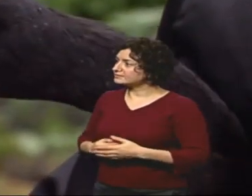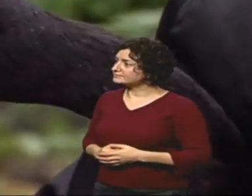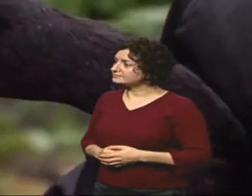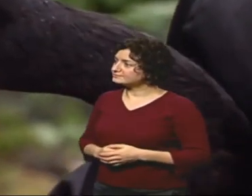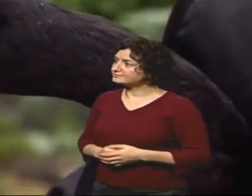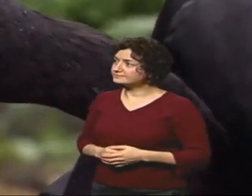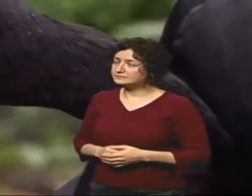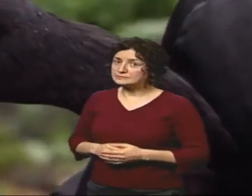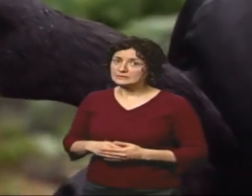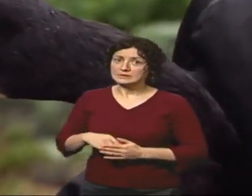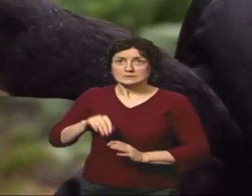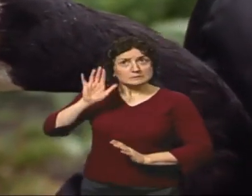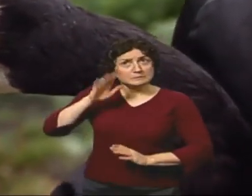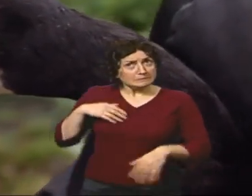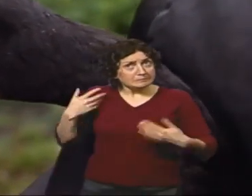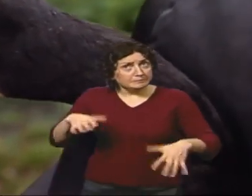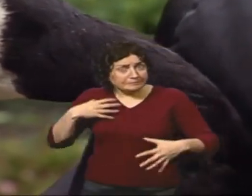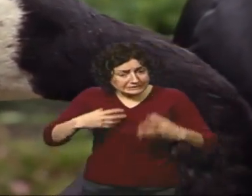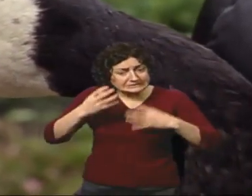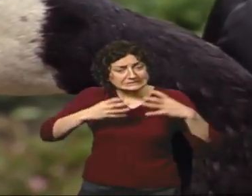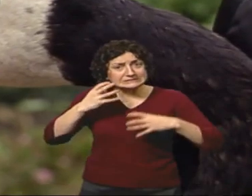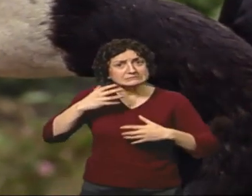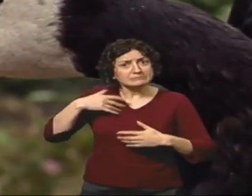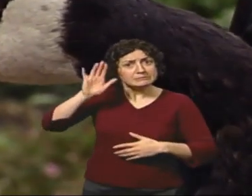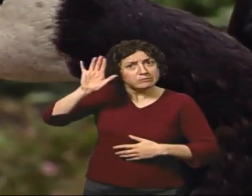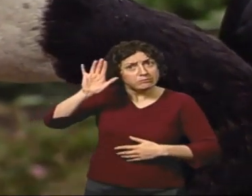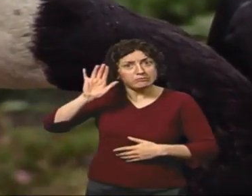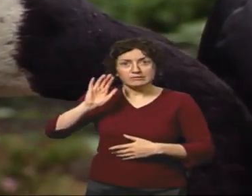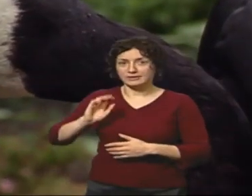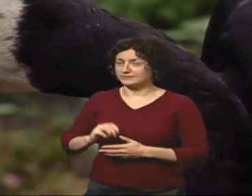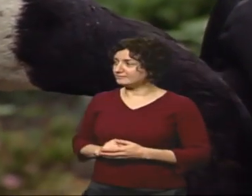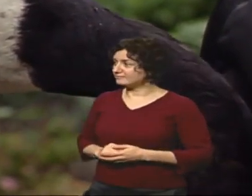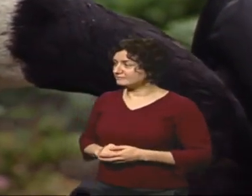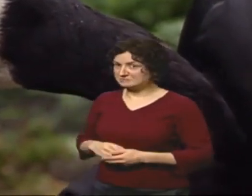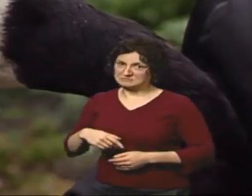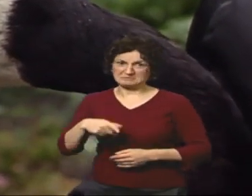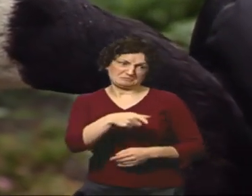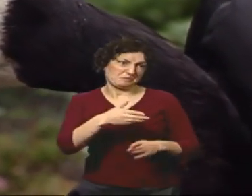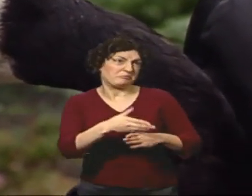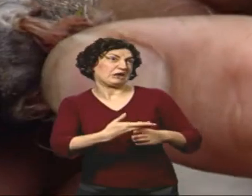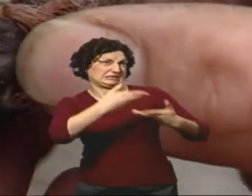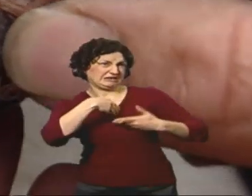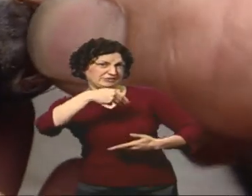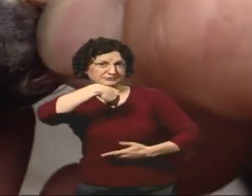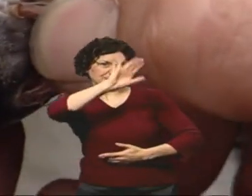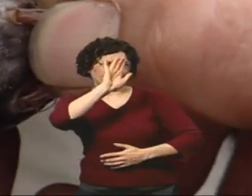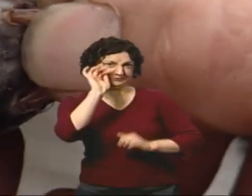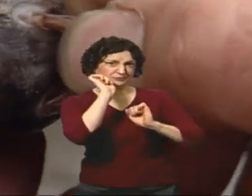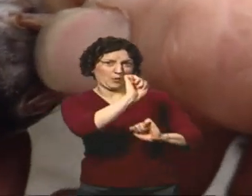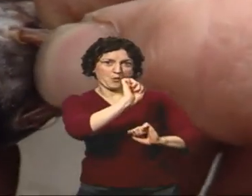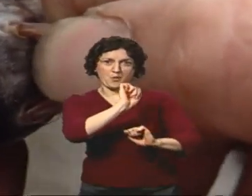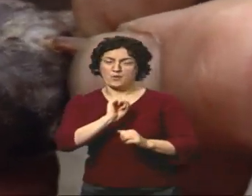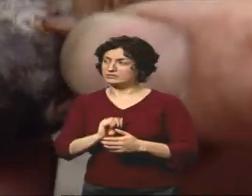Just down in the dinner, he said. Hacked off Canny said, I don't want it. You keep your own bloody bread, he said. Oh, callous for that. Yeah.